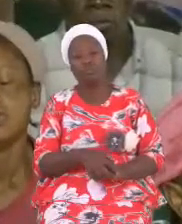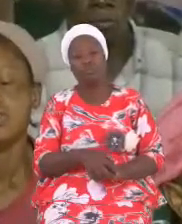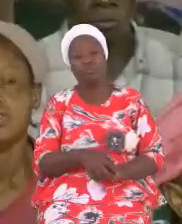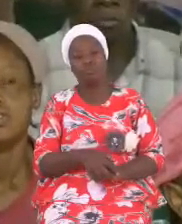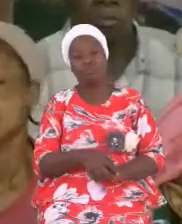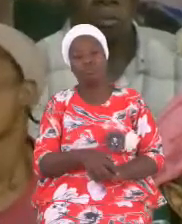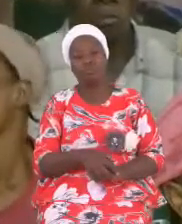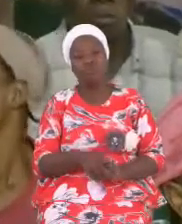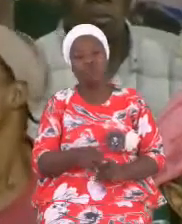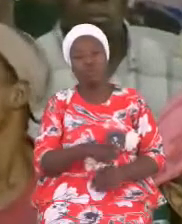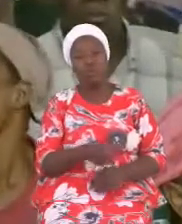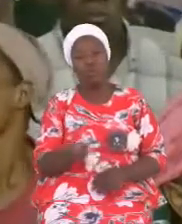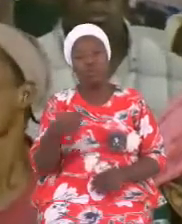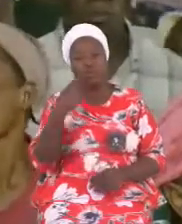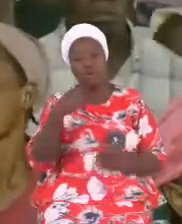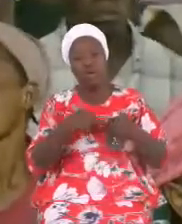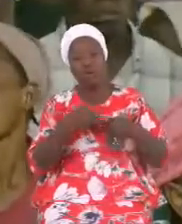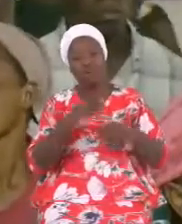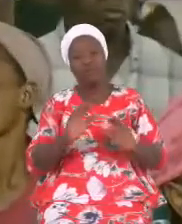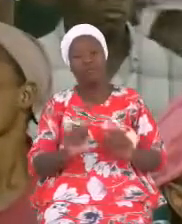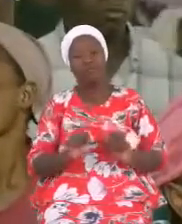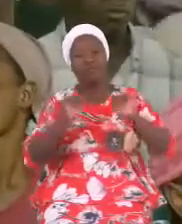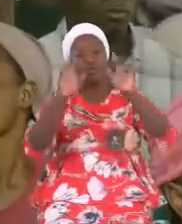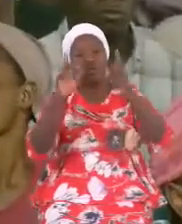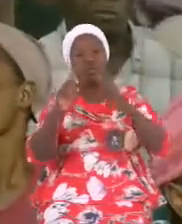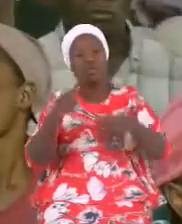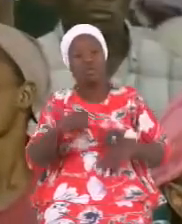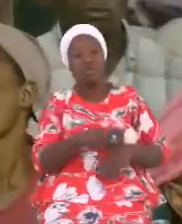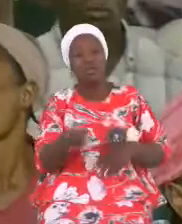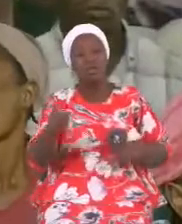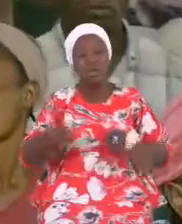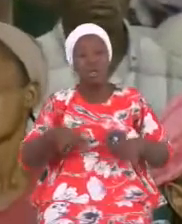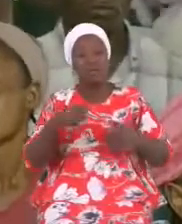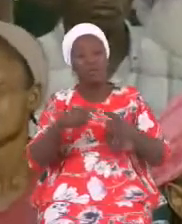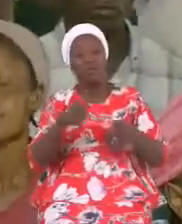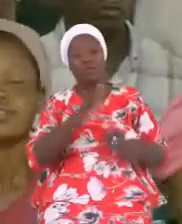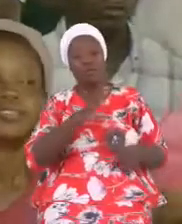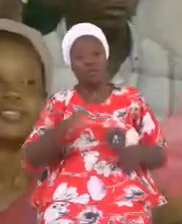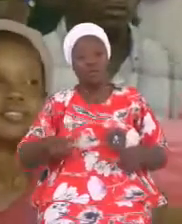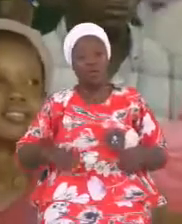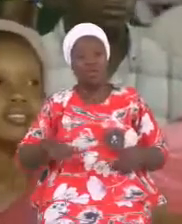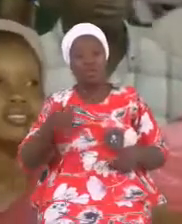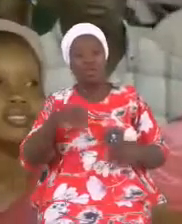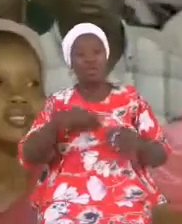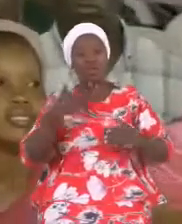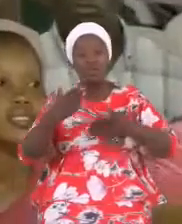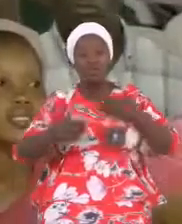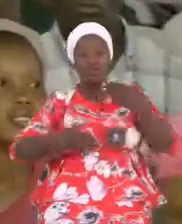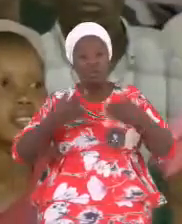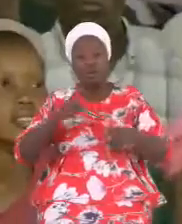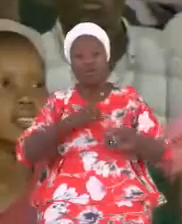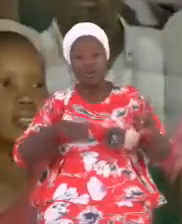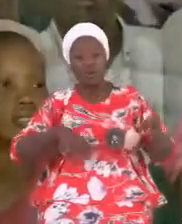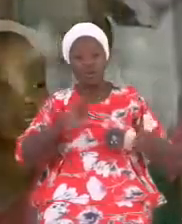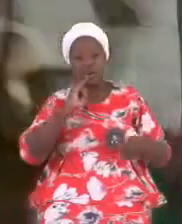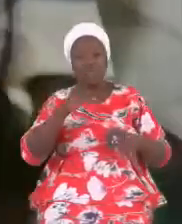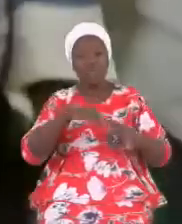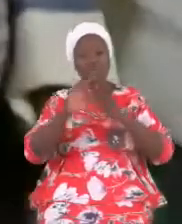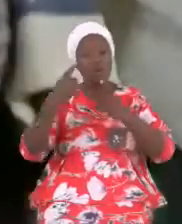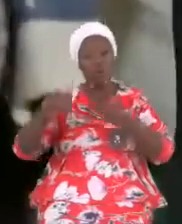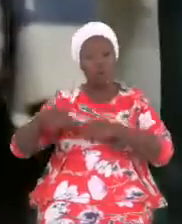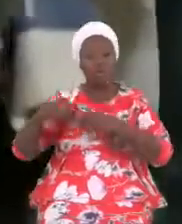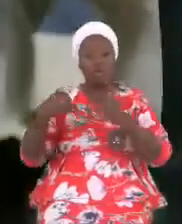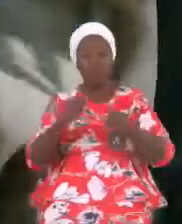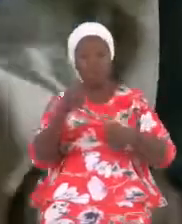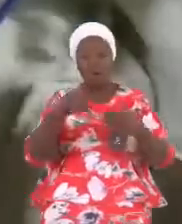have given their life to Christ, the joy of the Lord is in your heart now. You have peace of